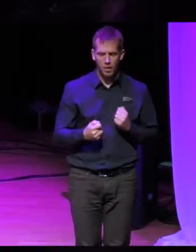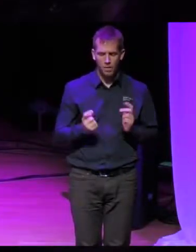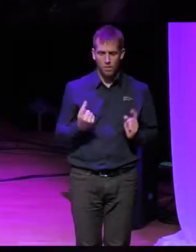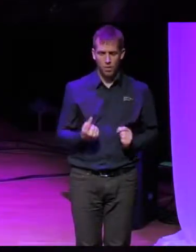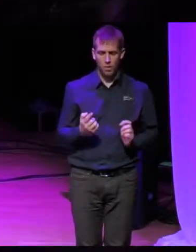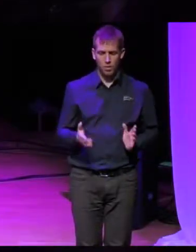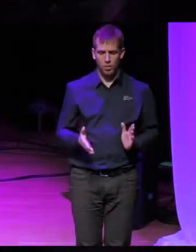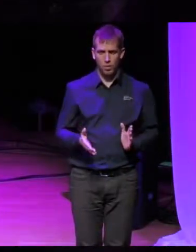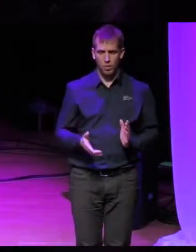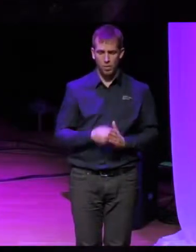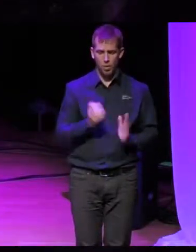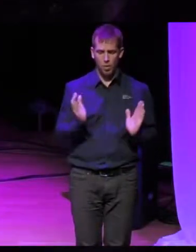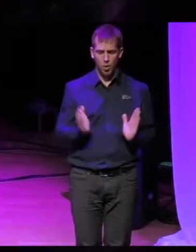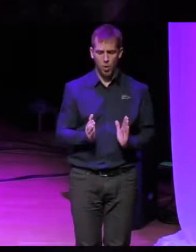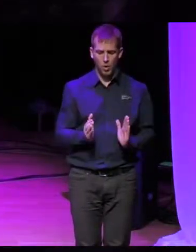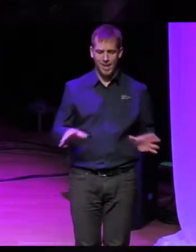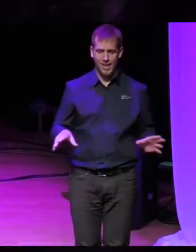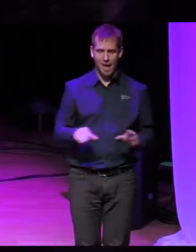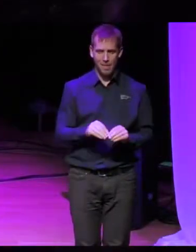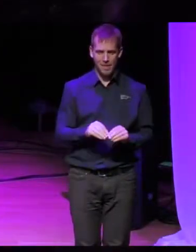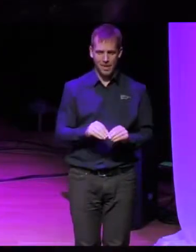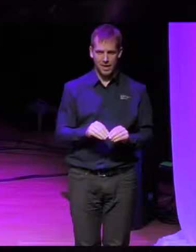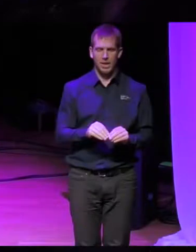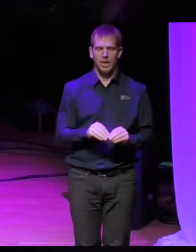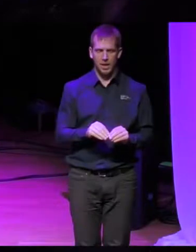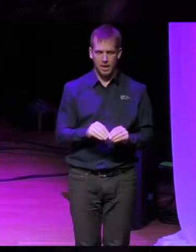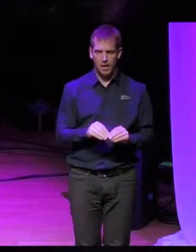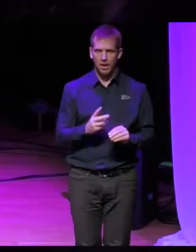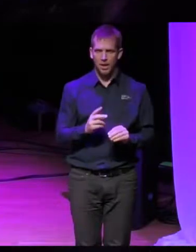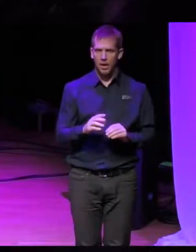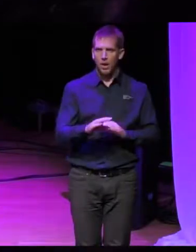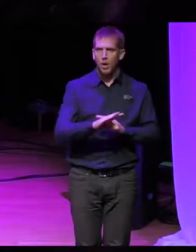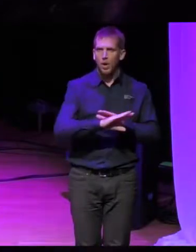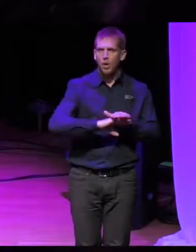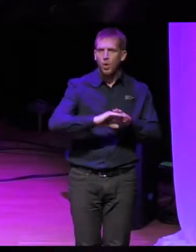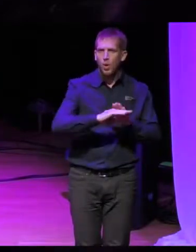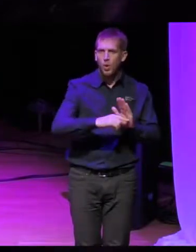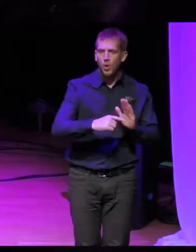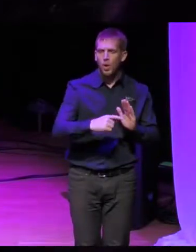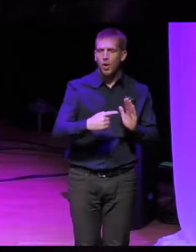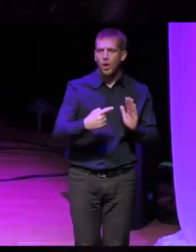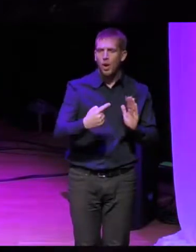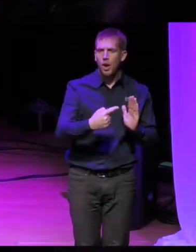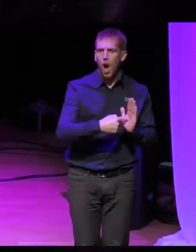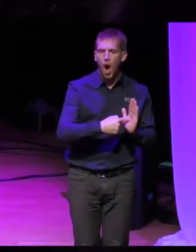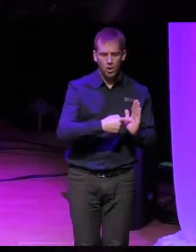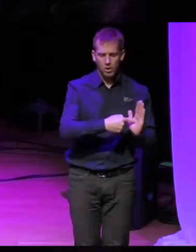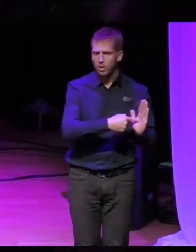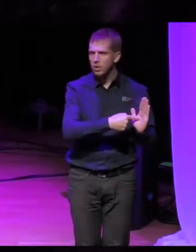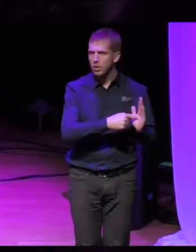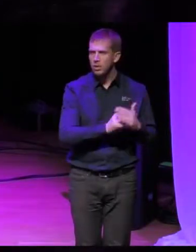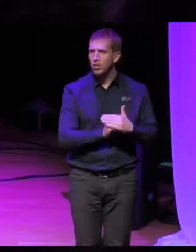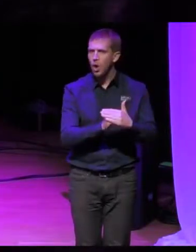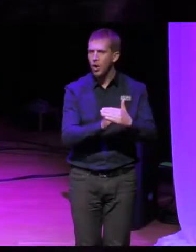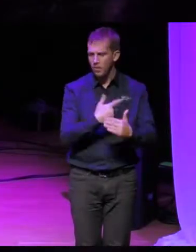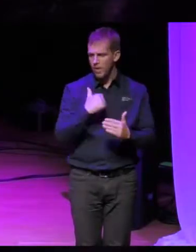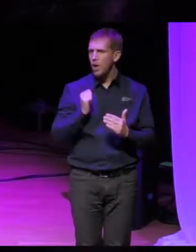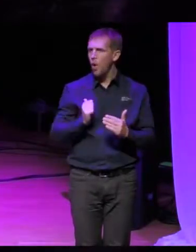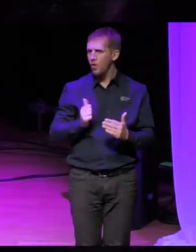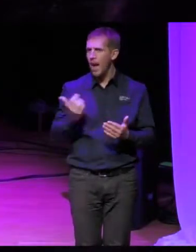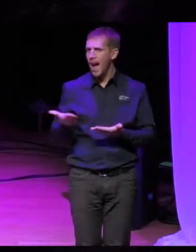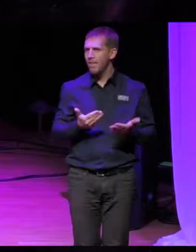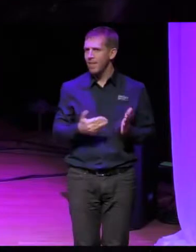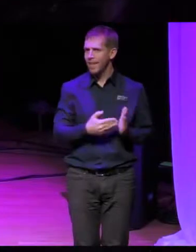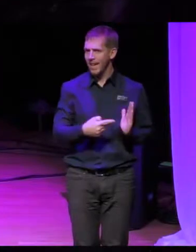brief overview of the constitutional provisions that are most often invoked in litigation in the United